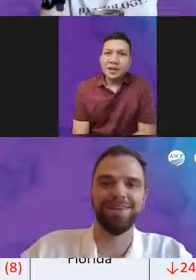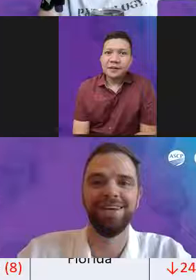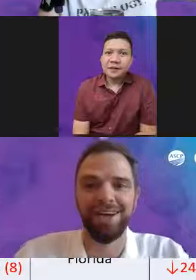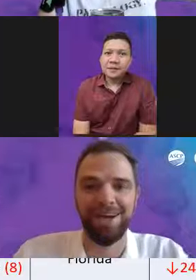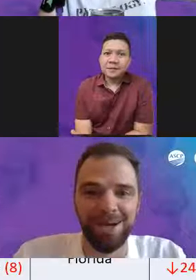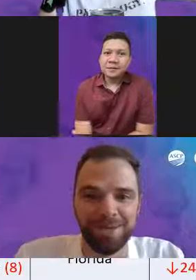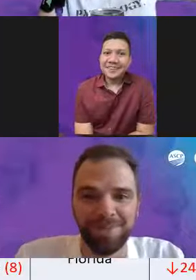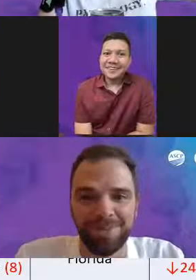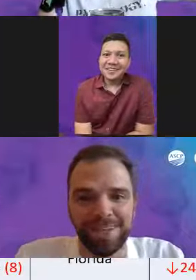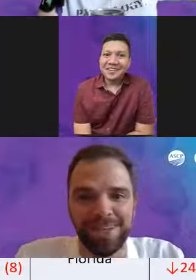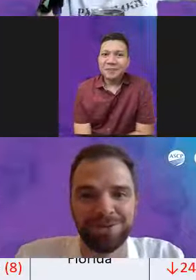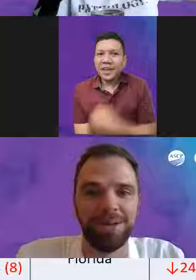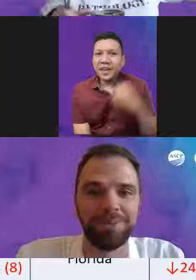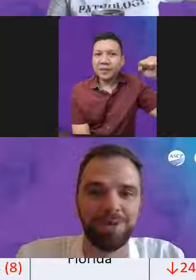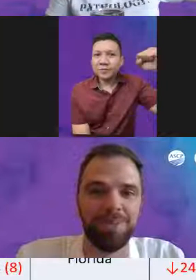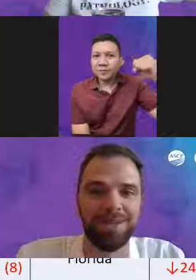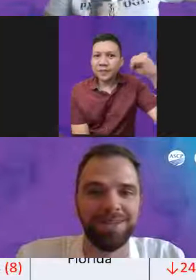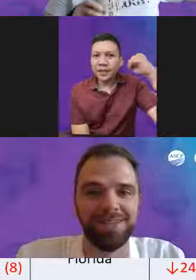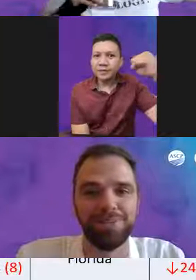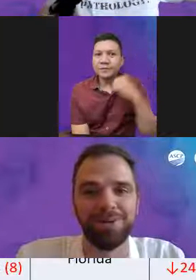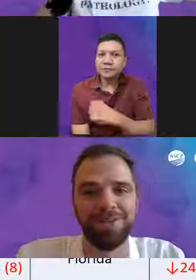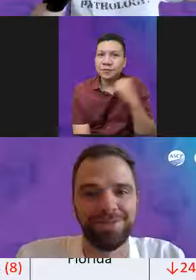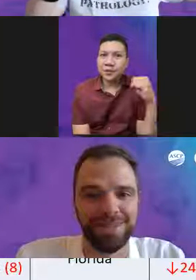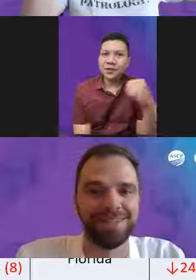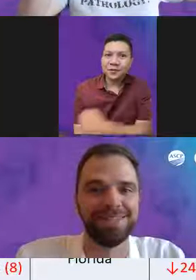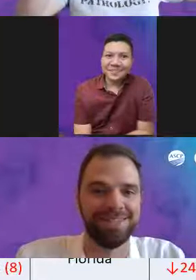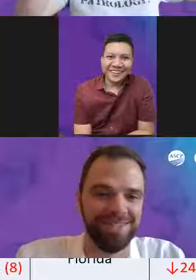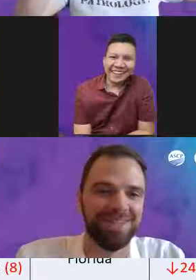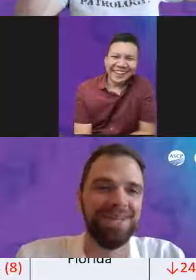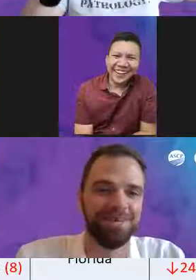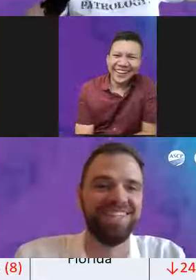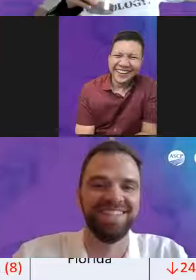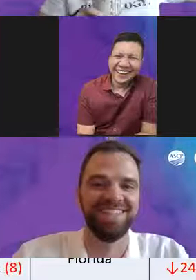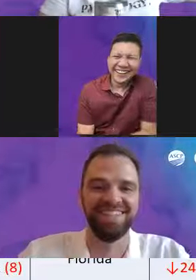Marissa. And their time has dropped by 19.5 seconds.